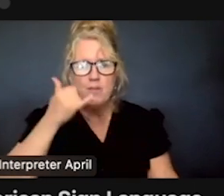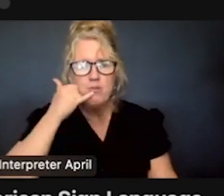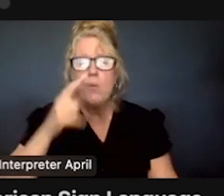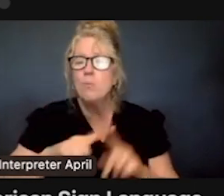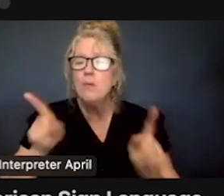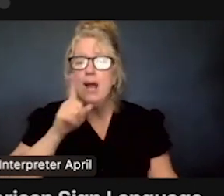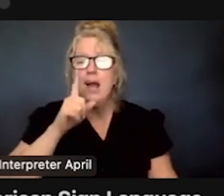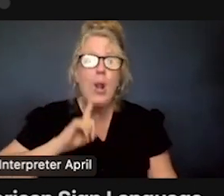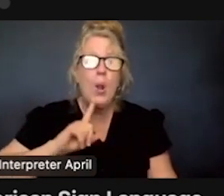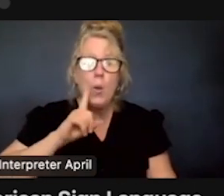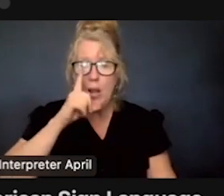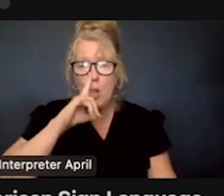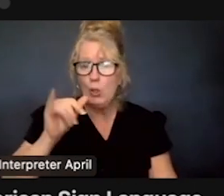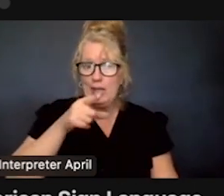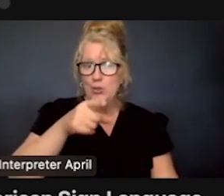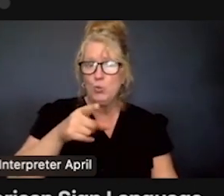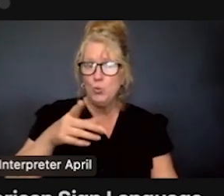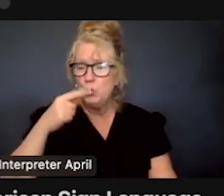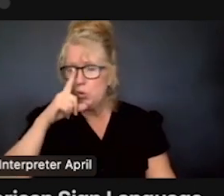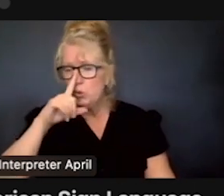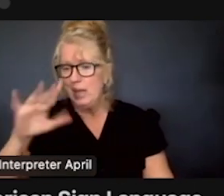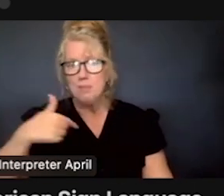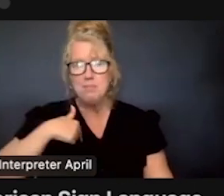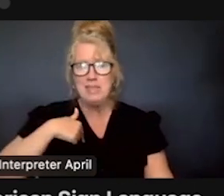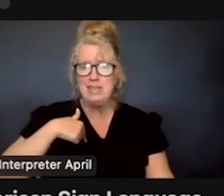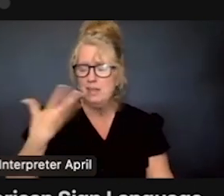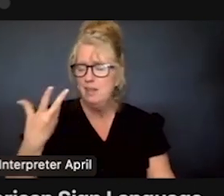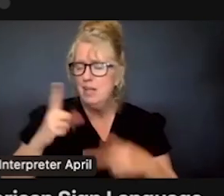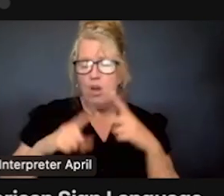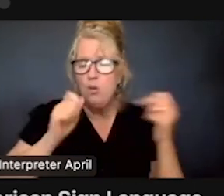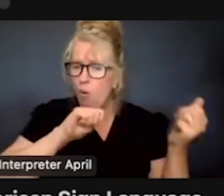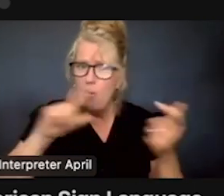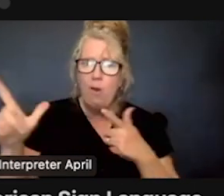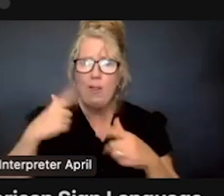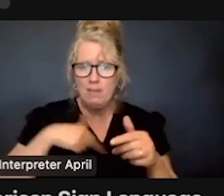like you, it looks like me, it looks like all of us, right?